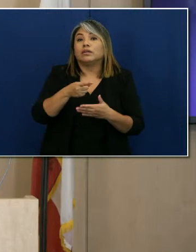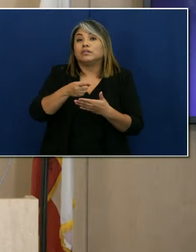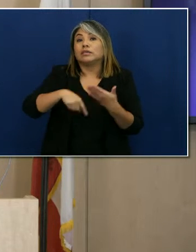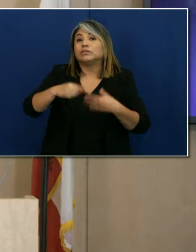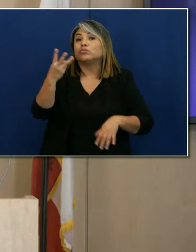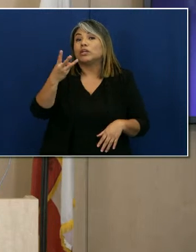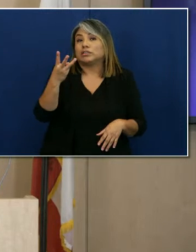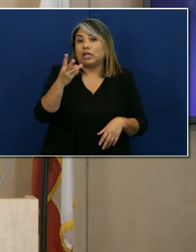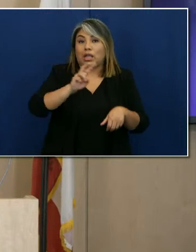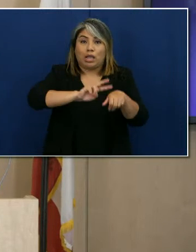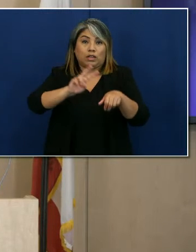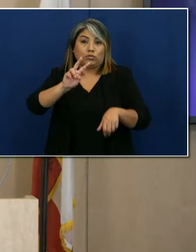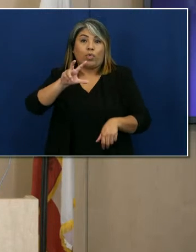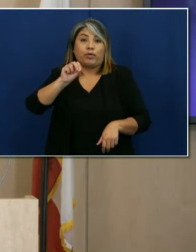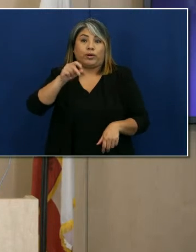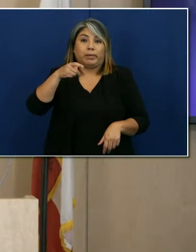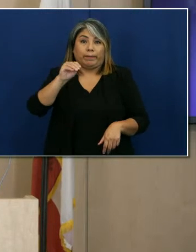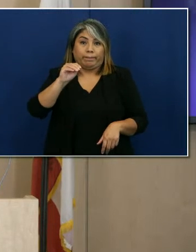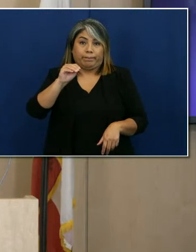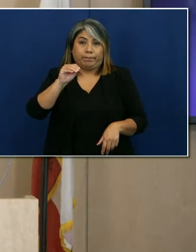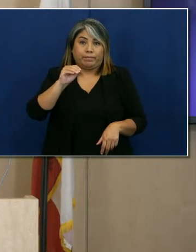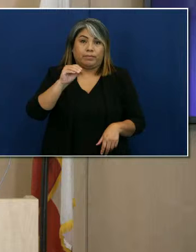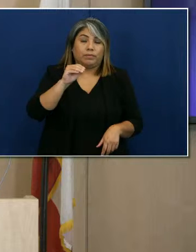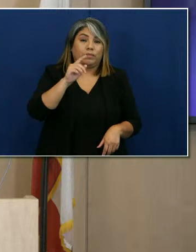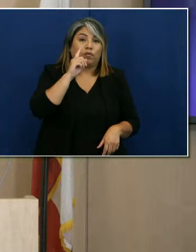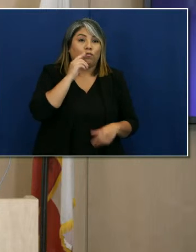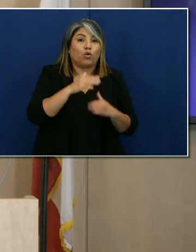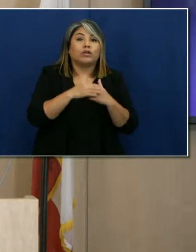next Wednesday at 2:30 p.m. for our next